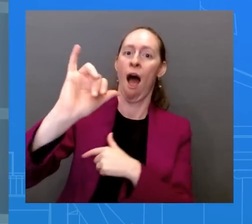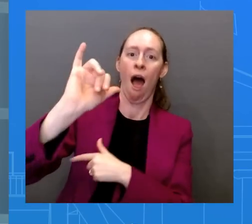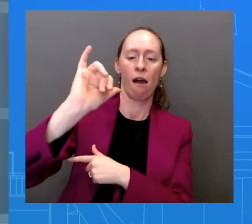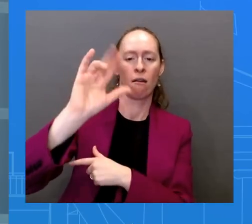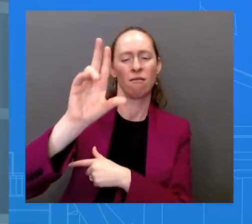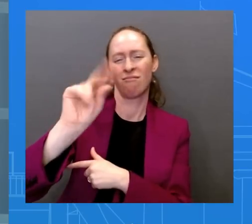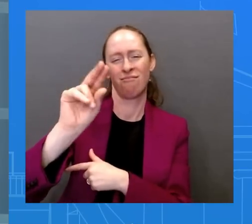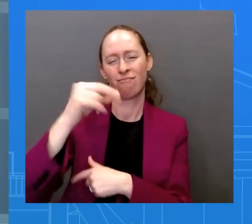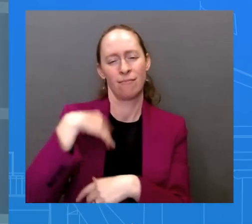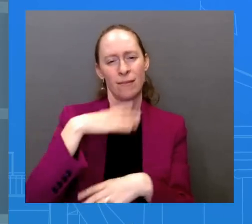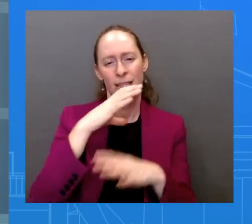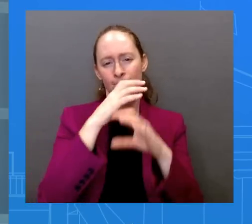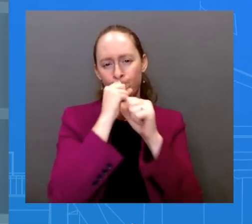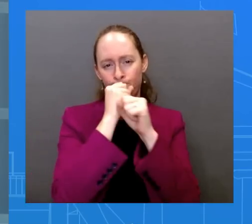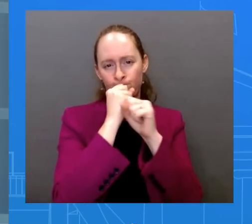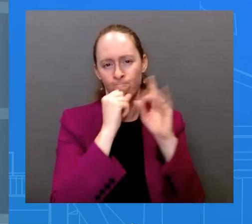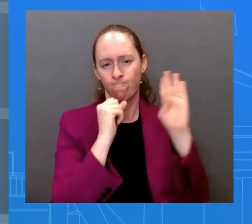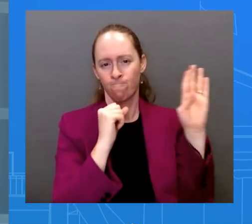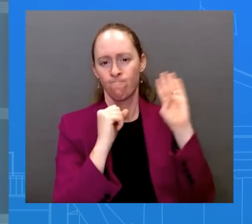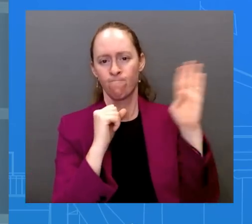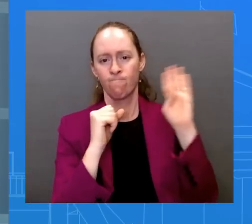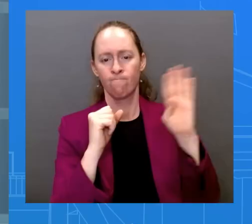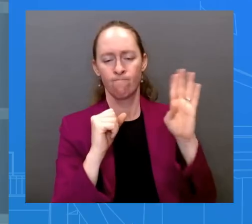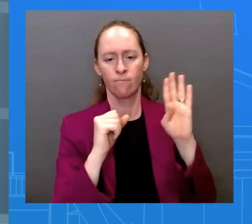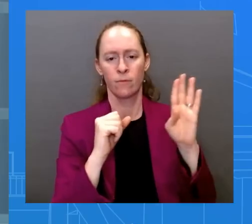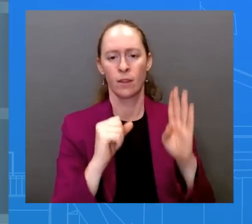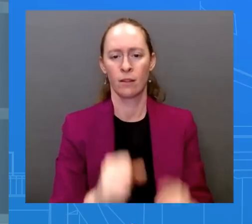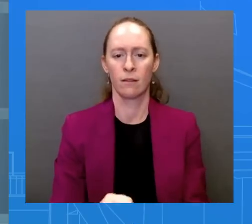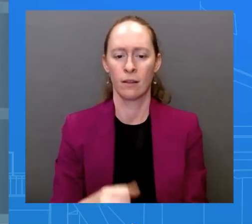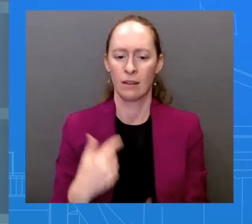negotiations or share these conversations in public. But again, to